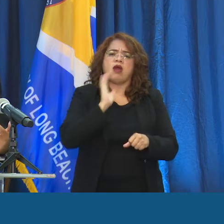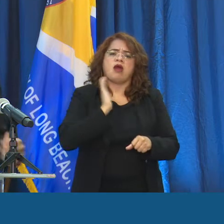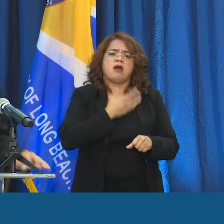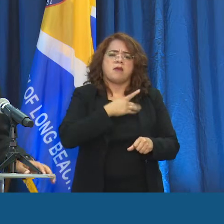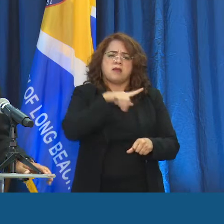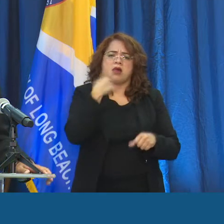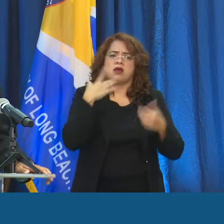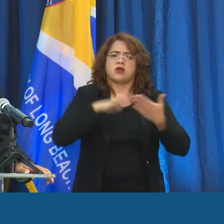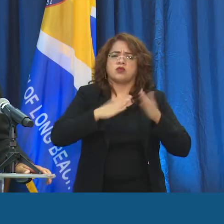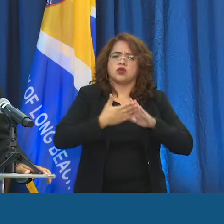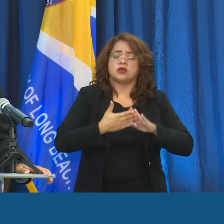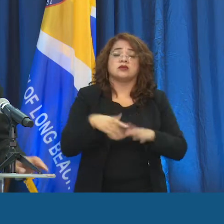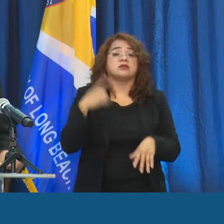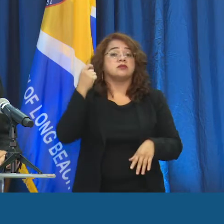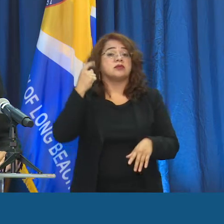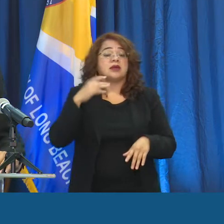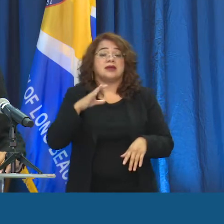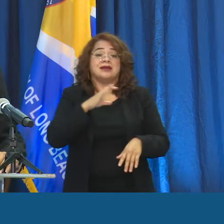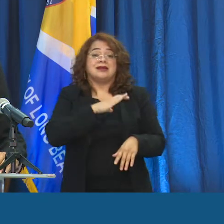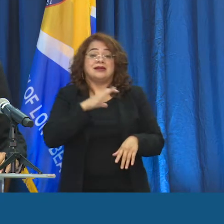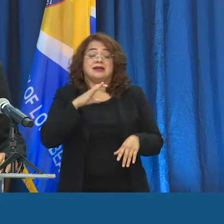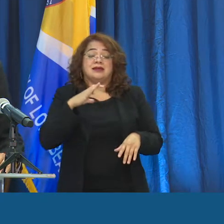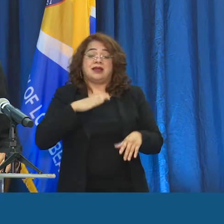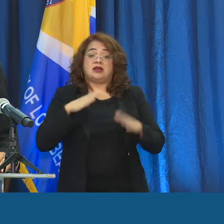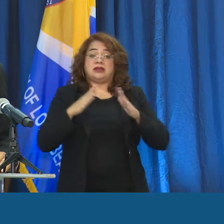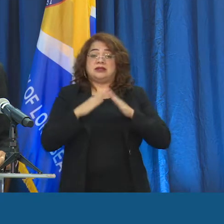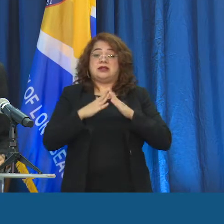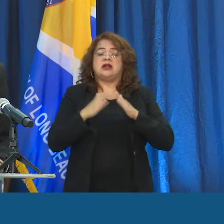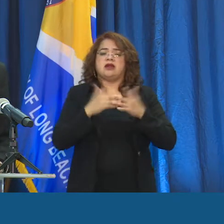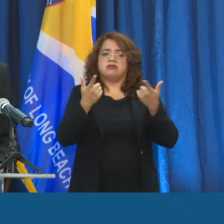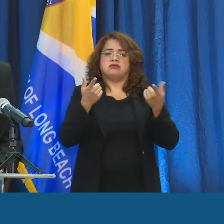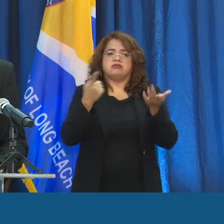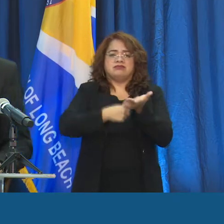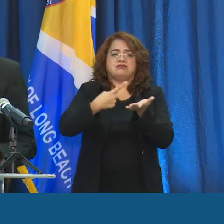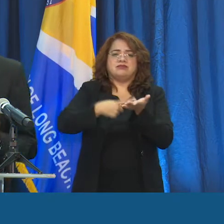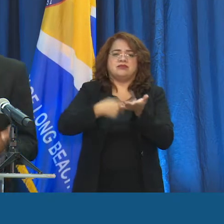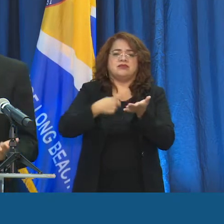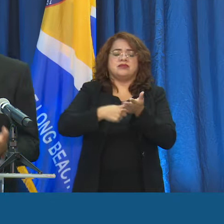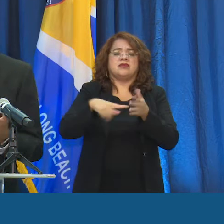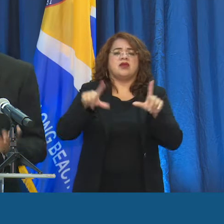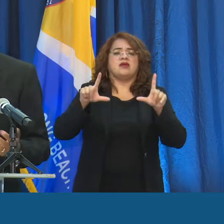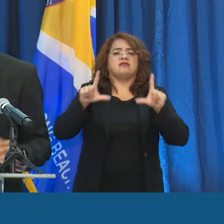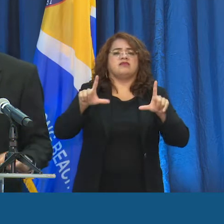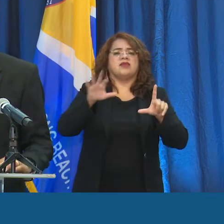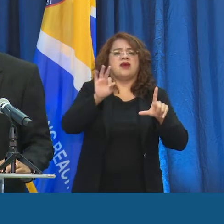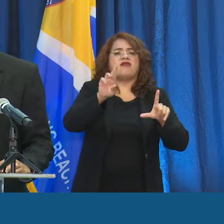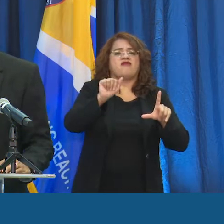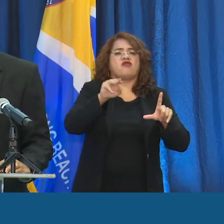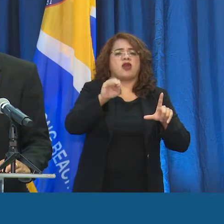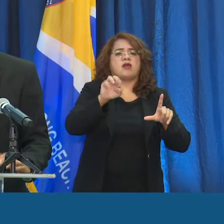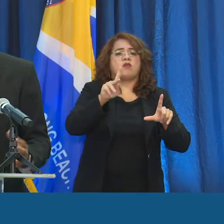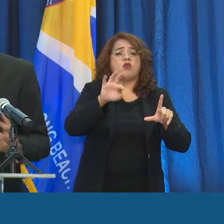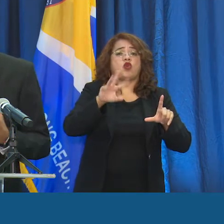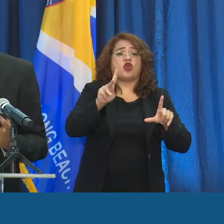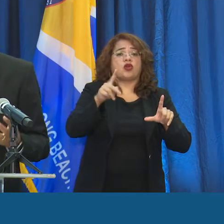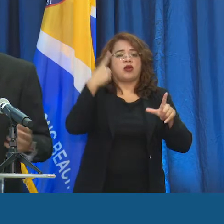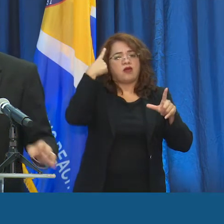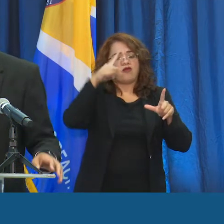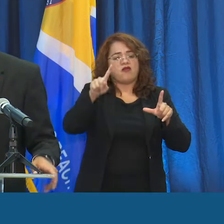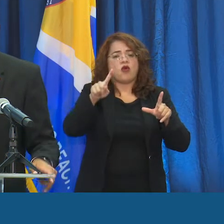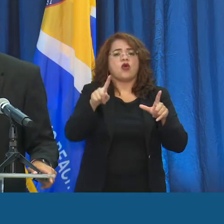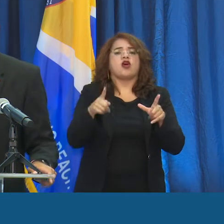also tied to the City Council's framework for reconciliation document, which in fact will be out just later today. And so